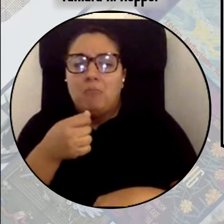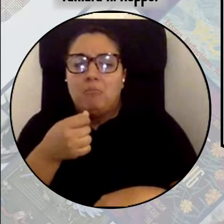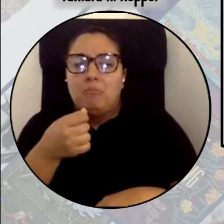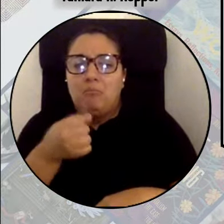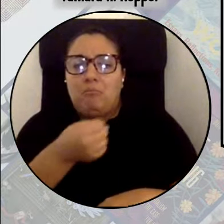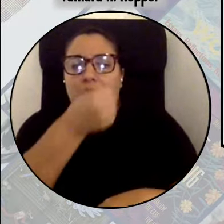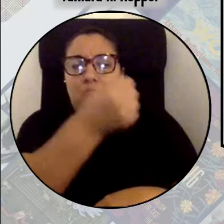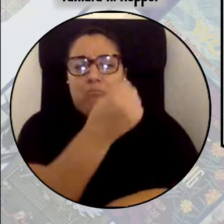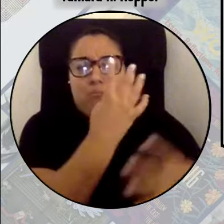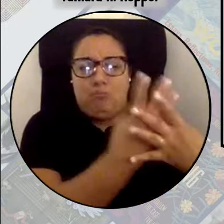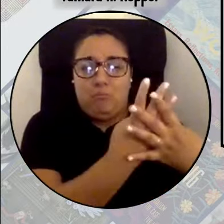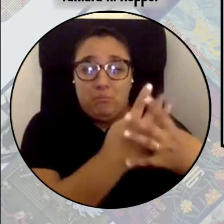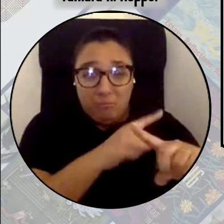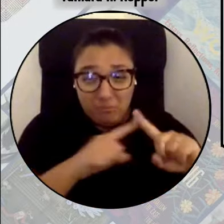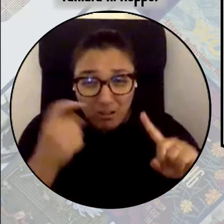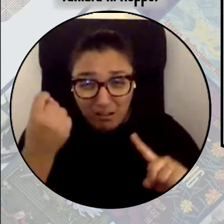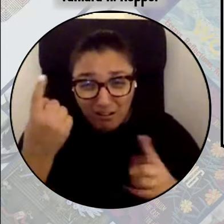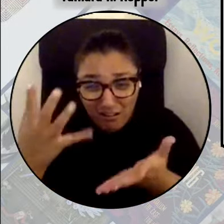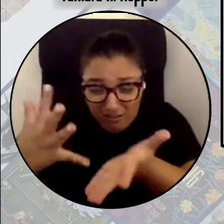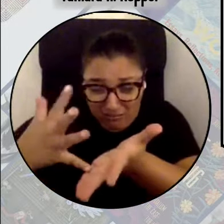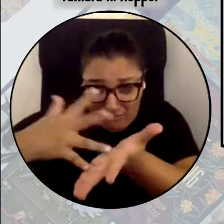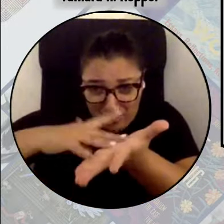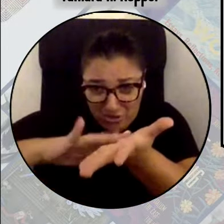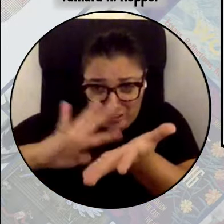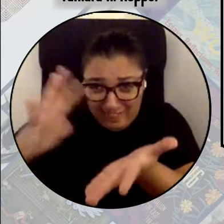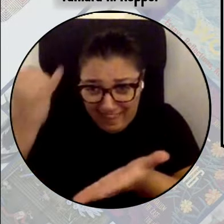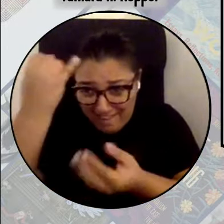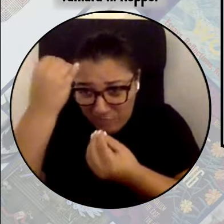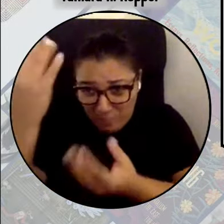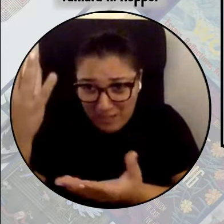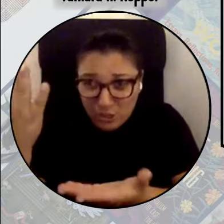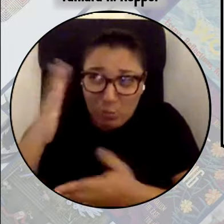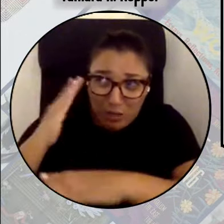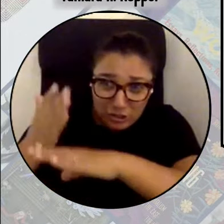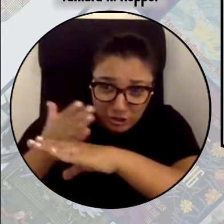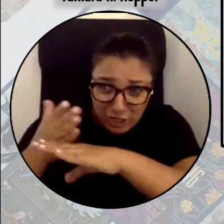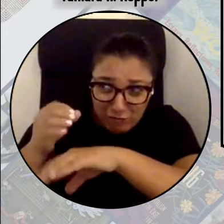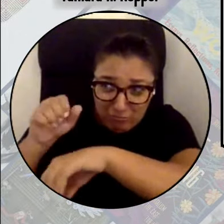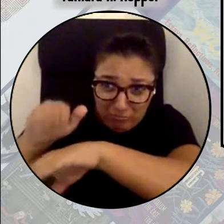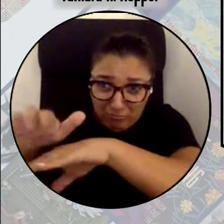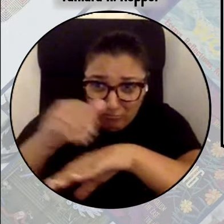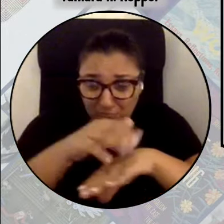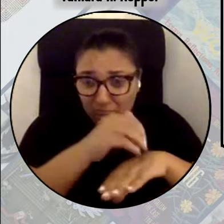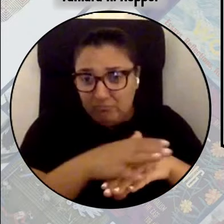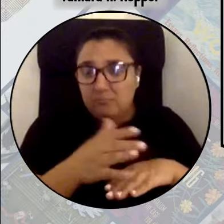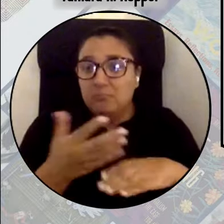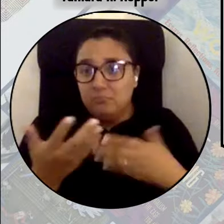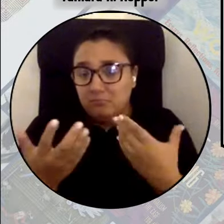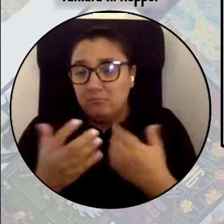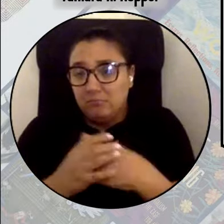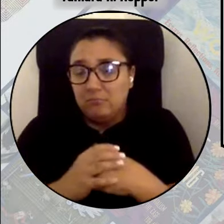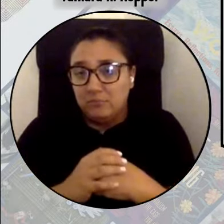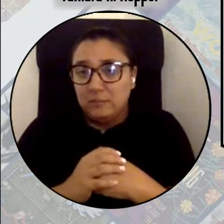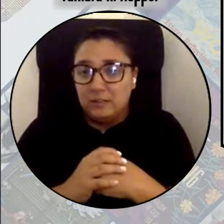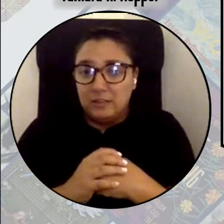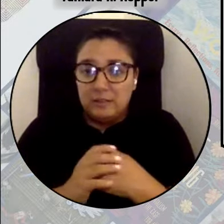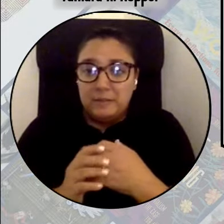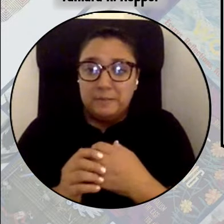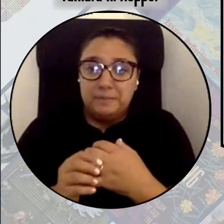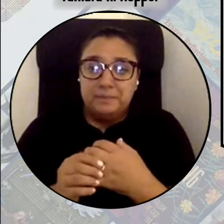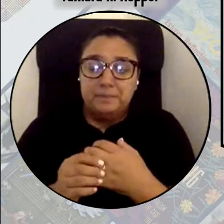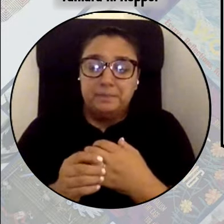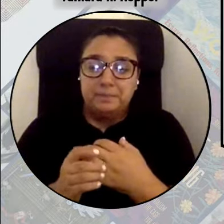fingerprints and all that stuff, right? So this is an article from The Appeal. And by the way, I just want to point out, you know, they are a